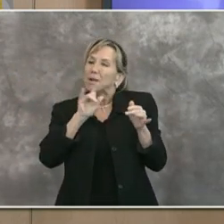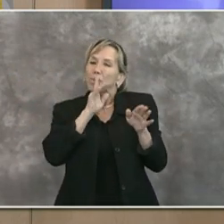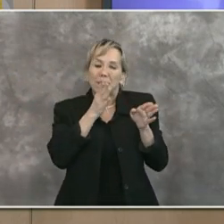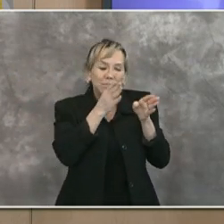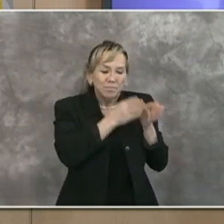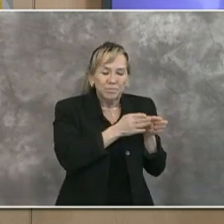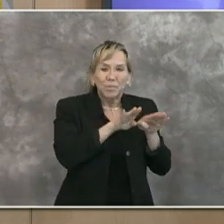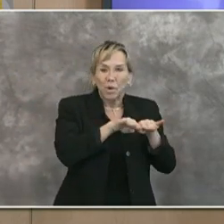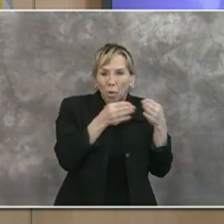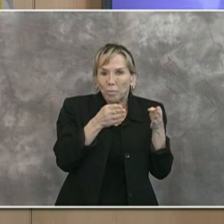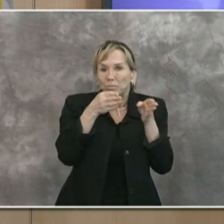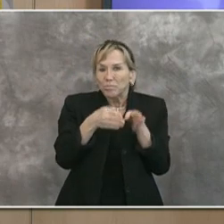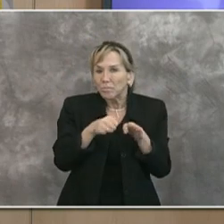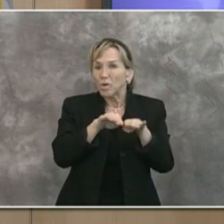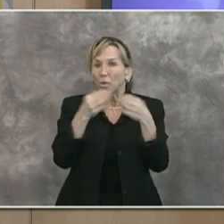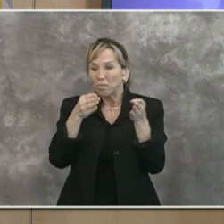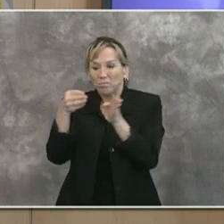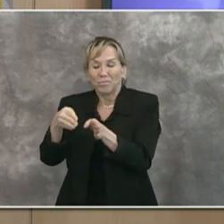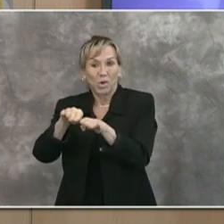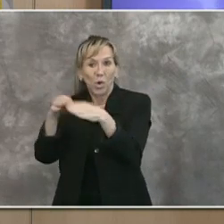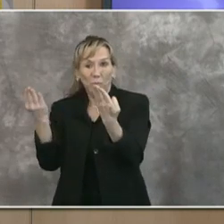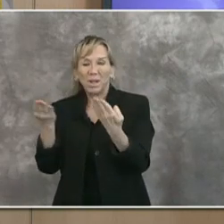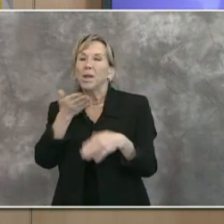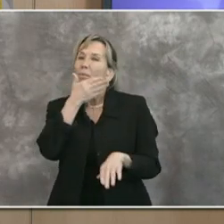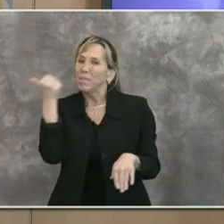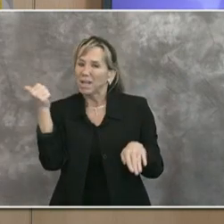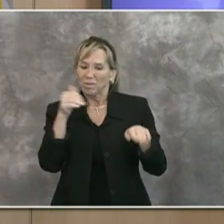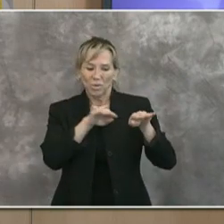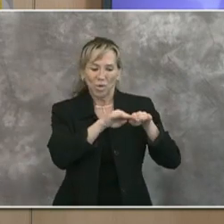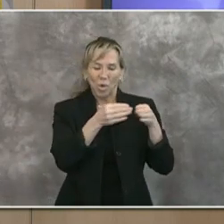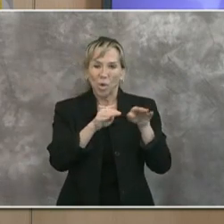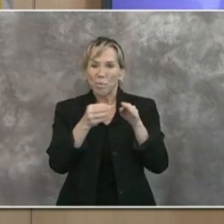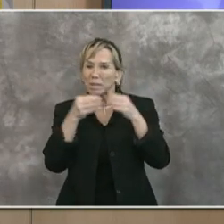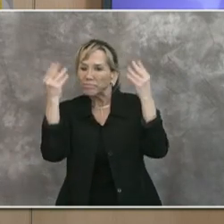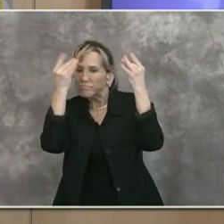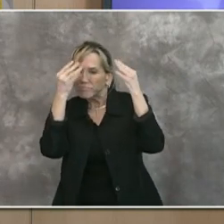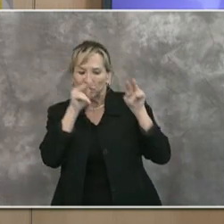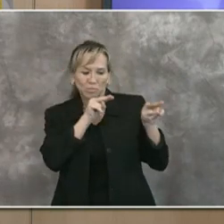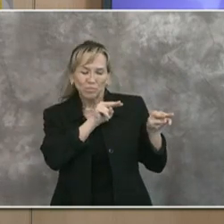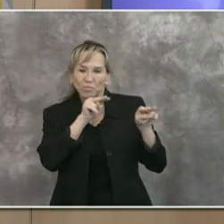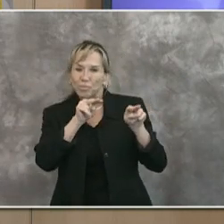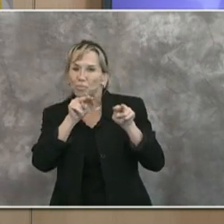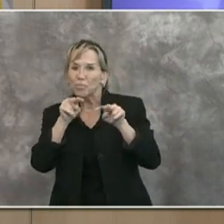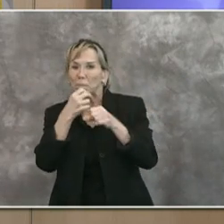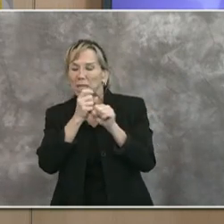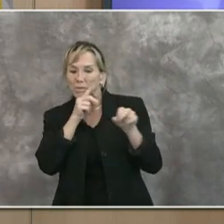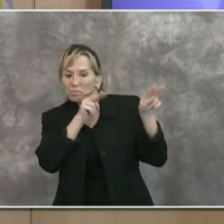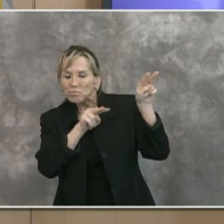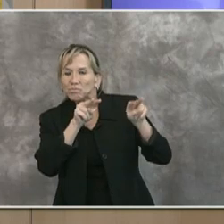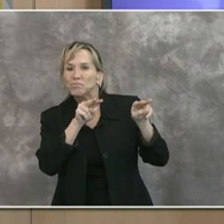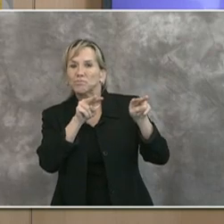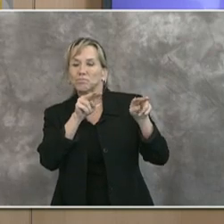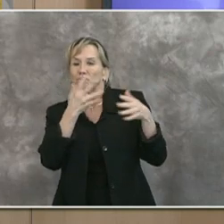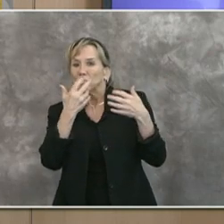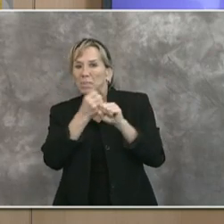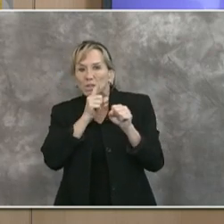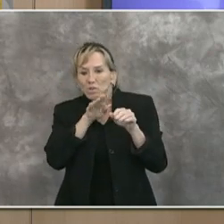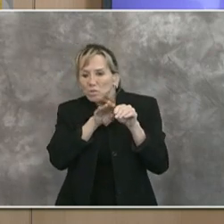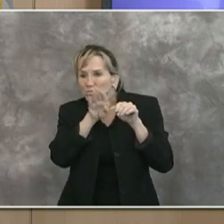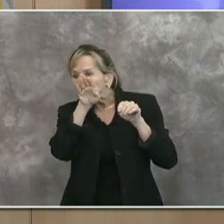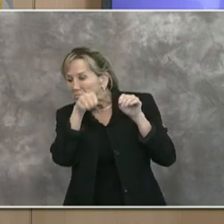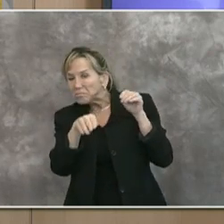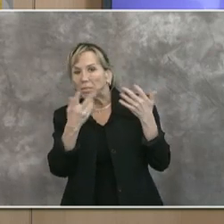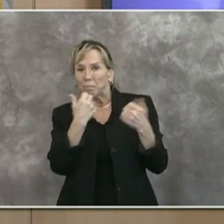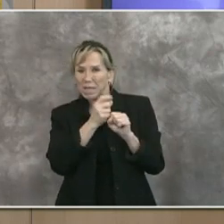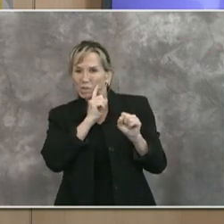incremental steps. It is much better to come out slowly, thoughtfully, measuring the data, measuring the trends, looking at all of the